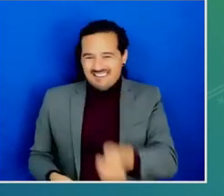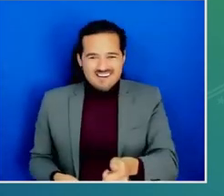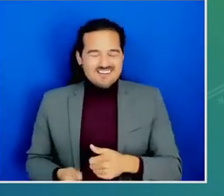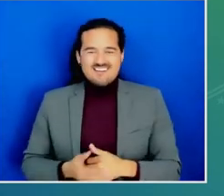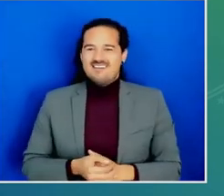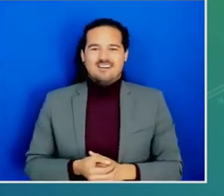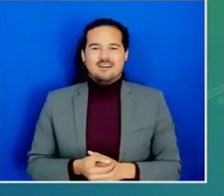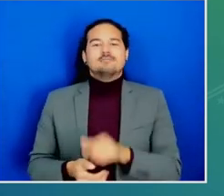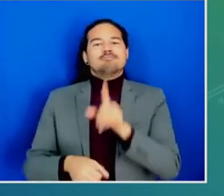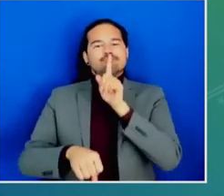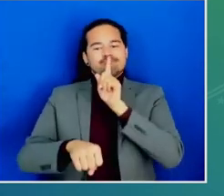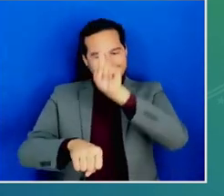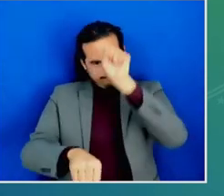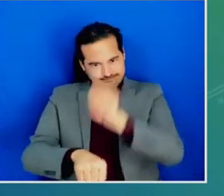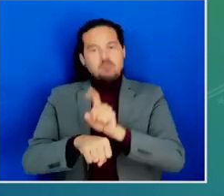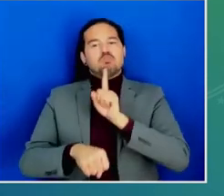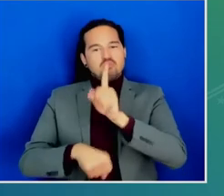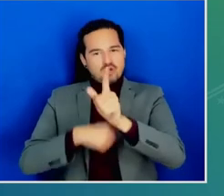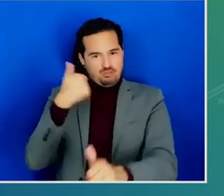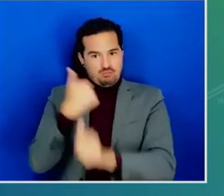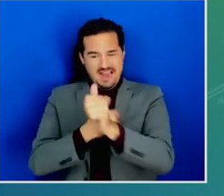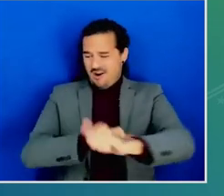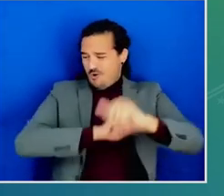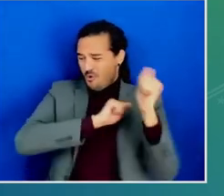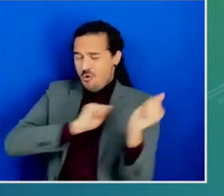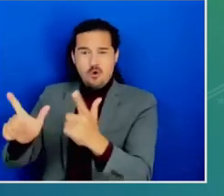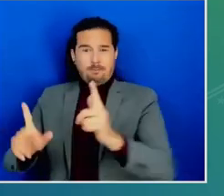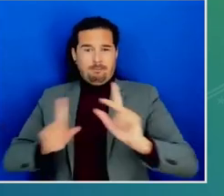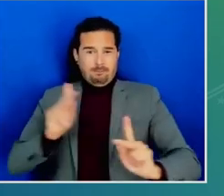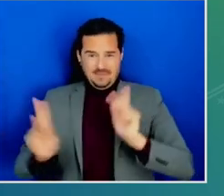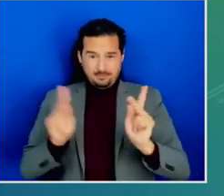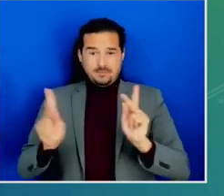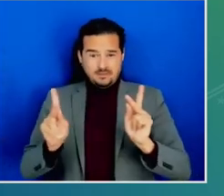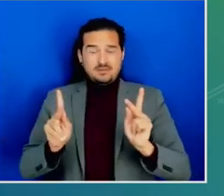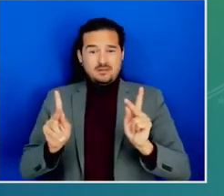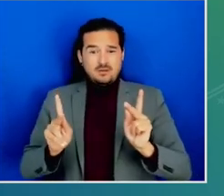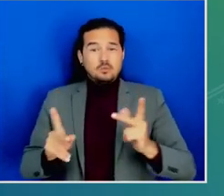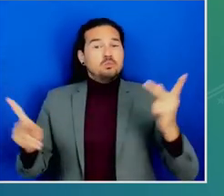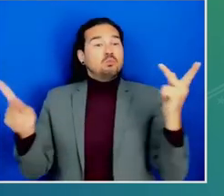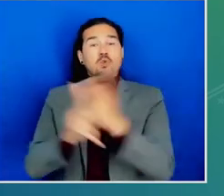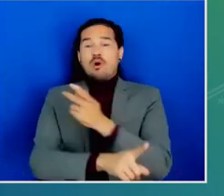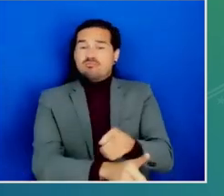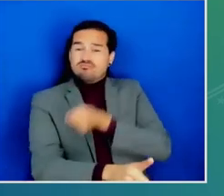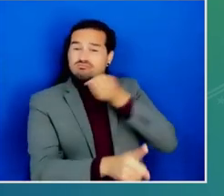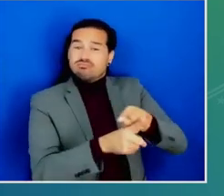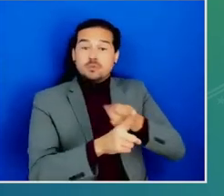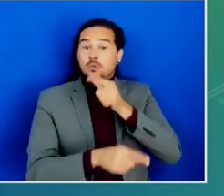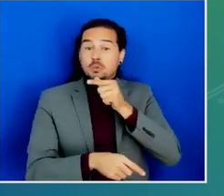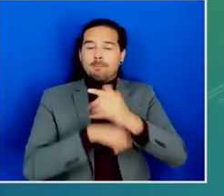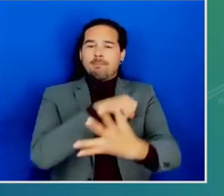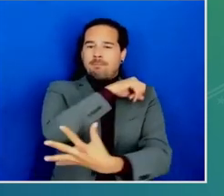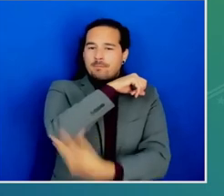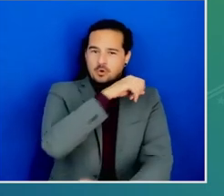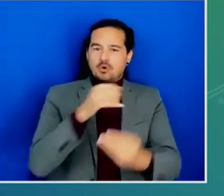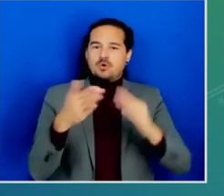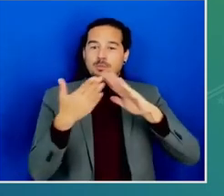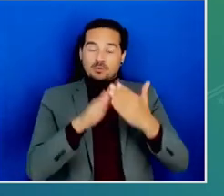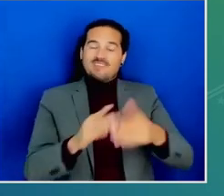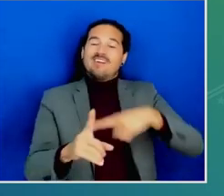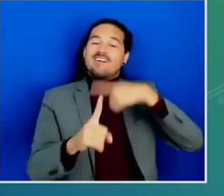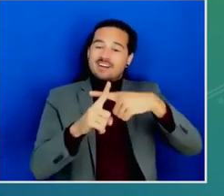to all of us, particularly poor communities and communities of color who bear the